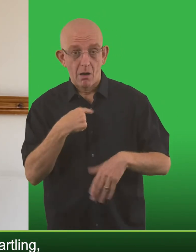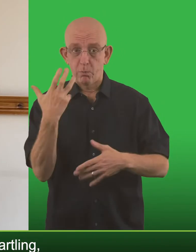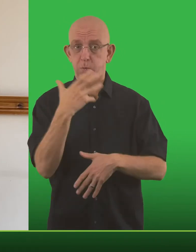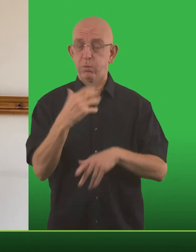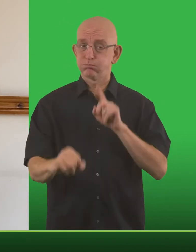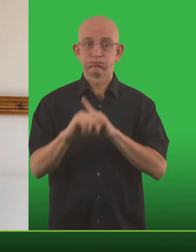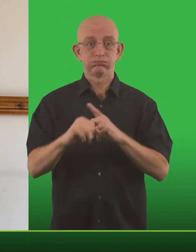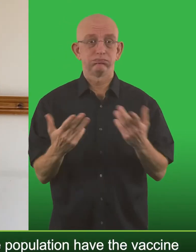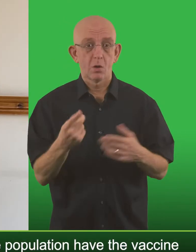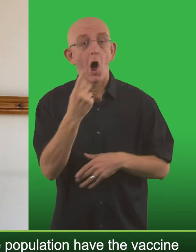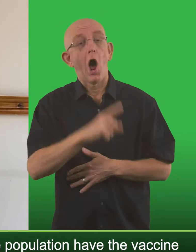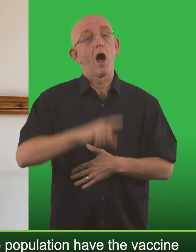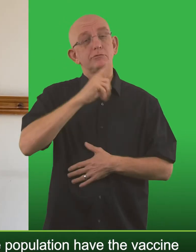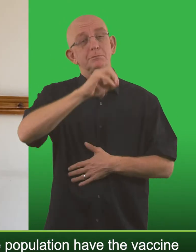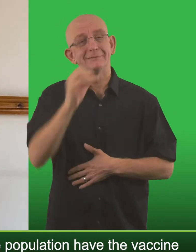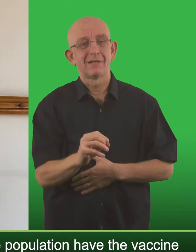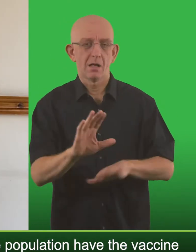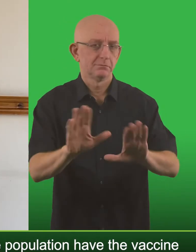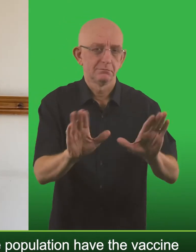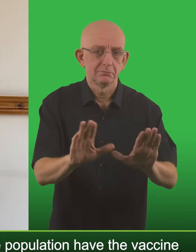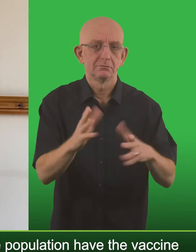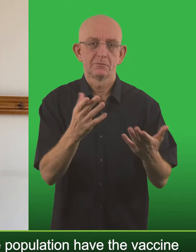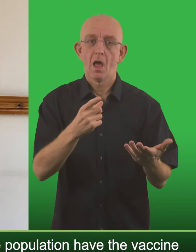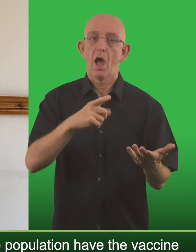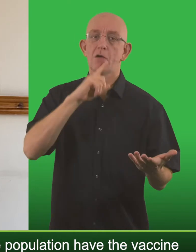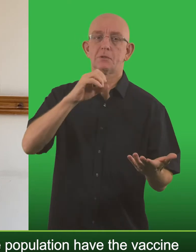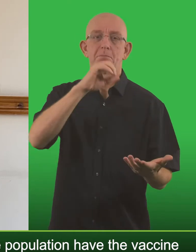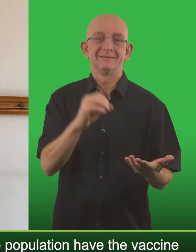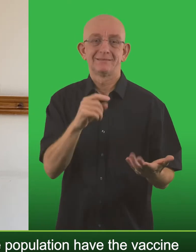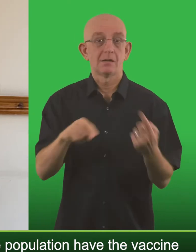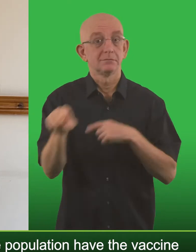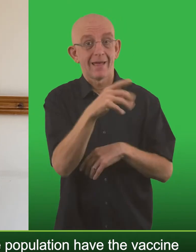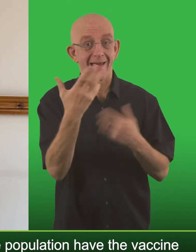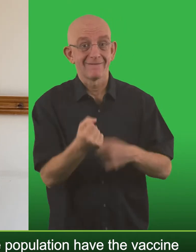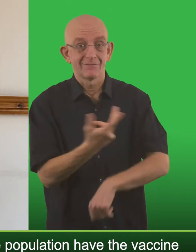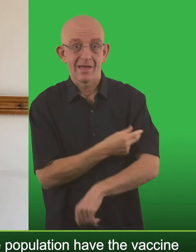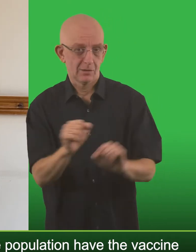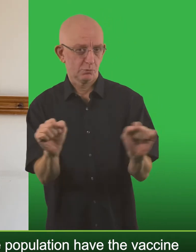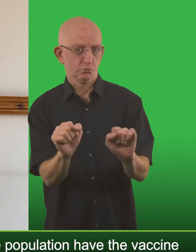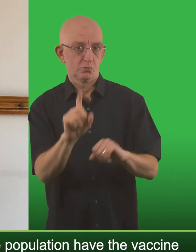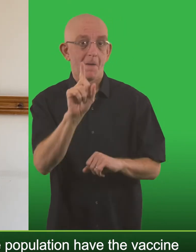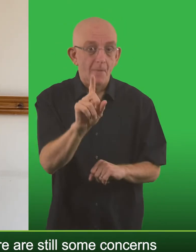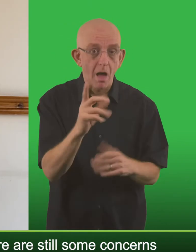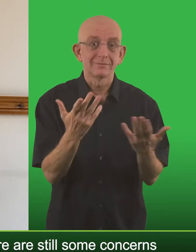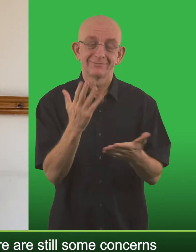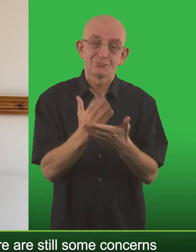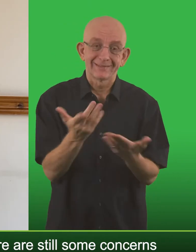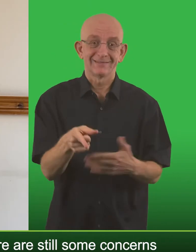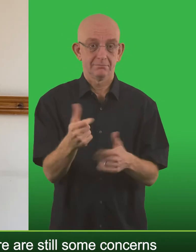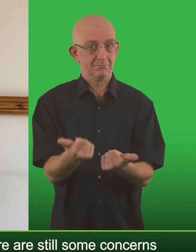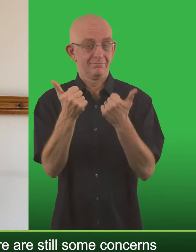hope for. It's not 100% effective, and not 100% of the population have the vaccine.